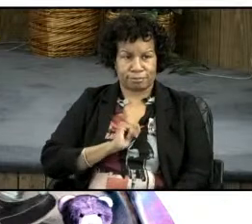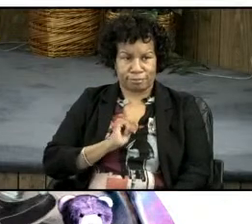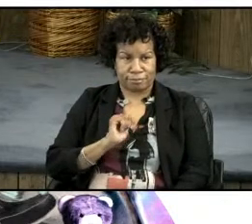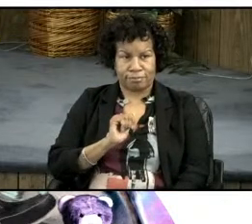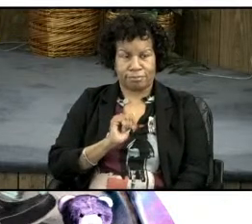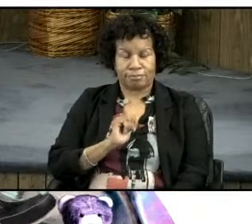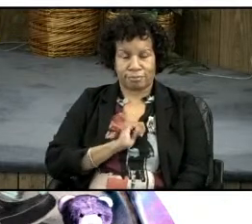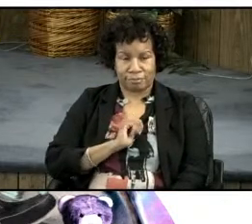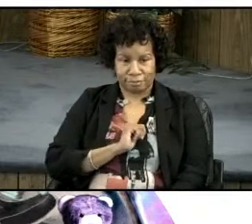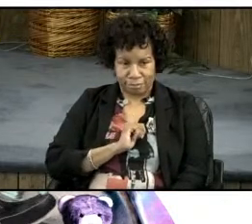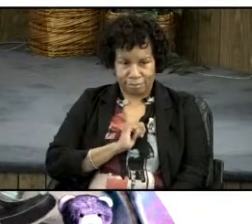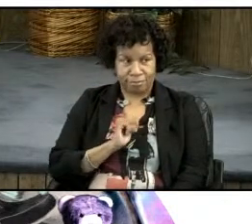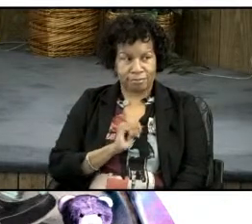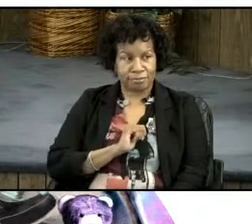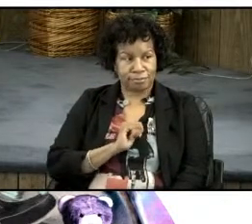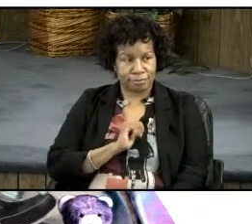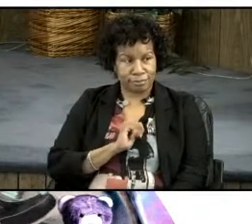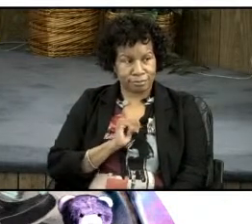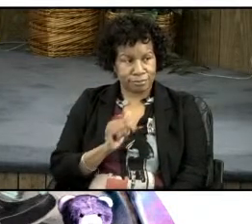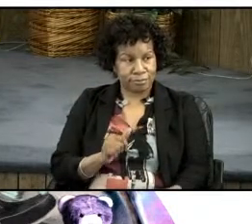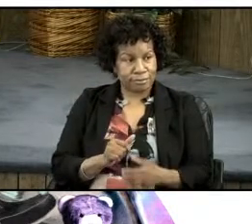Y'all hear me talking?